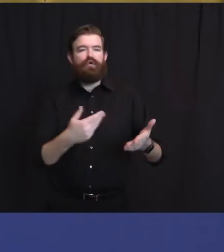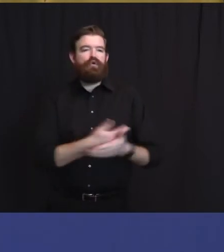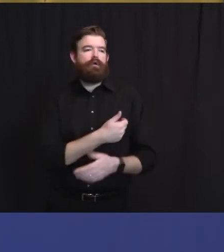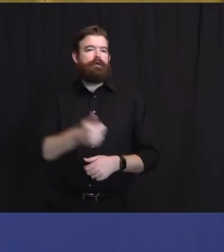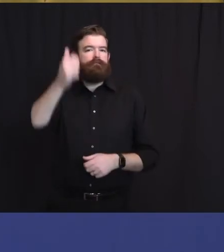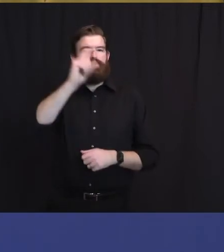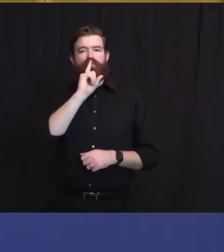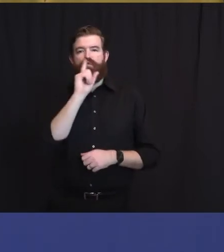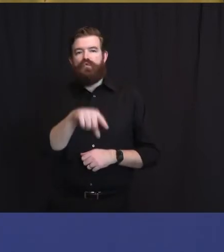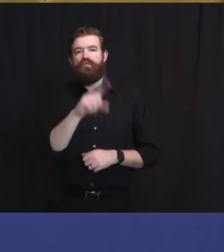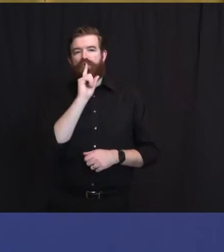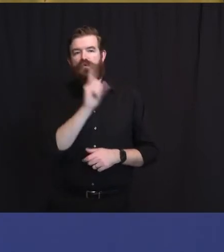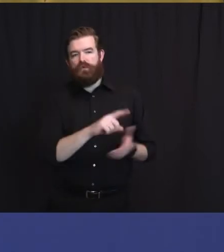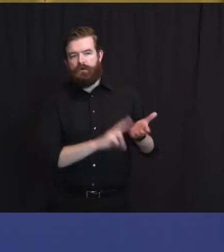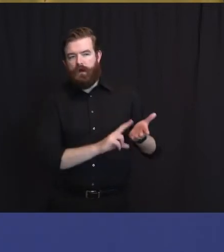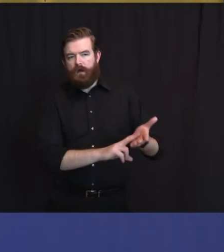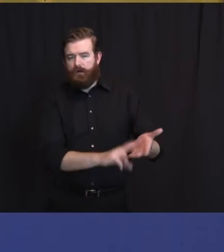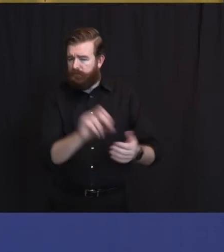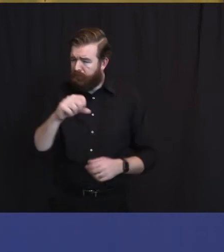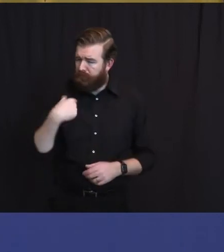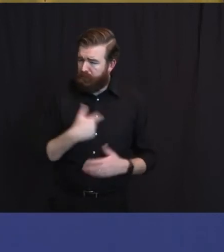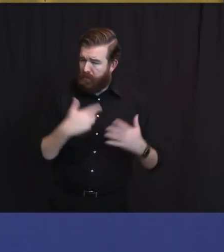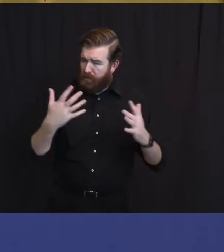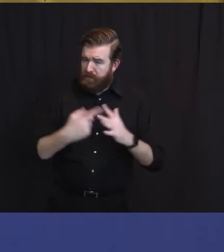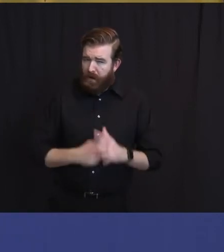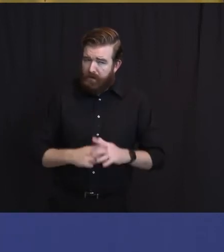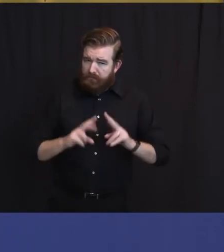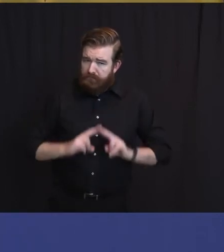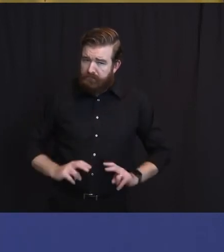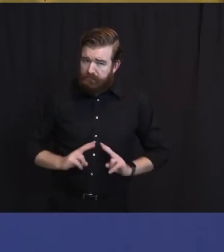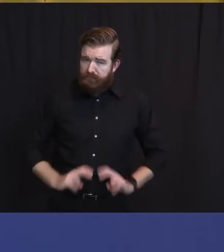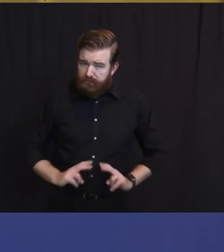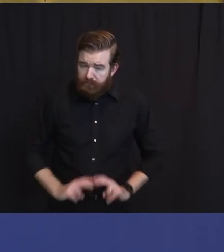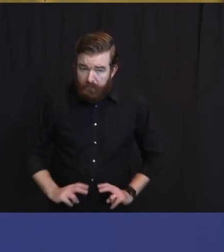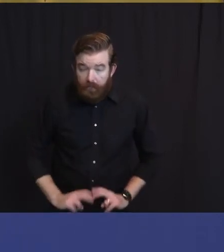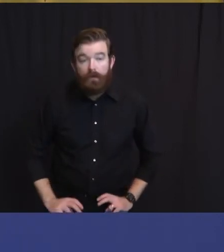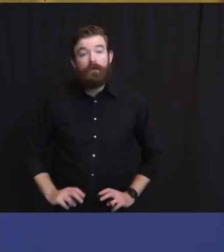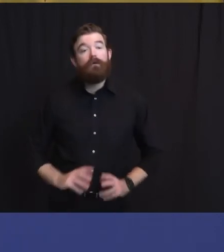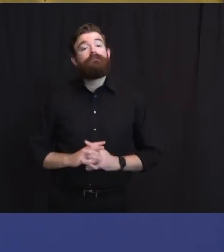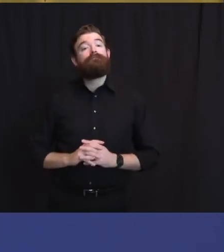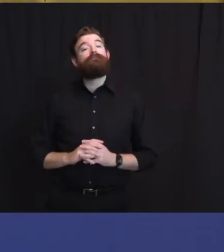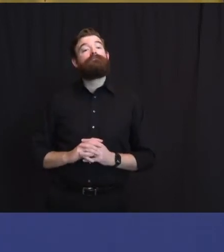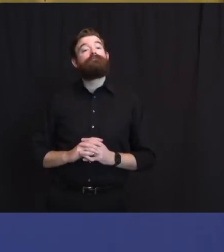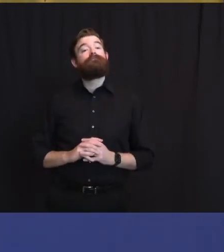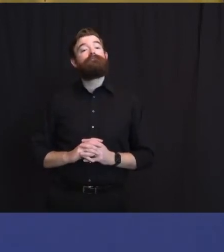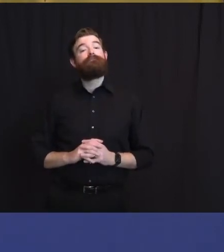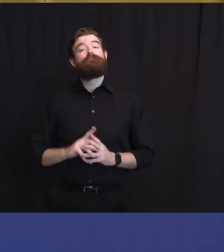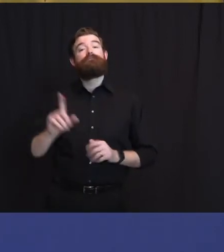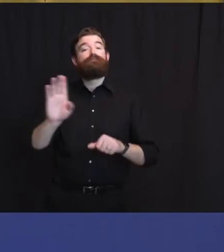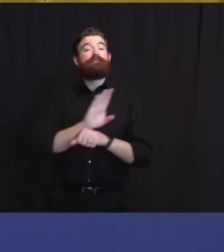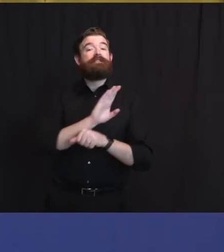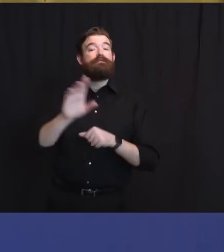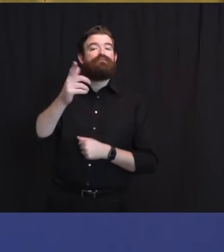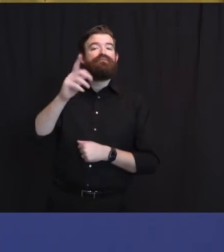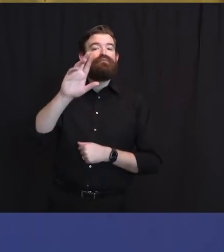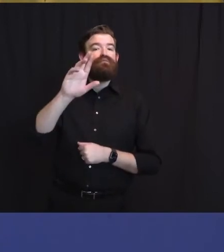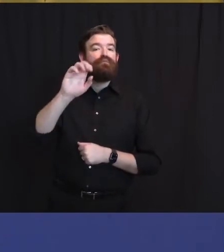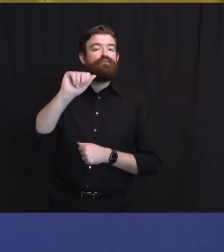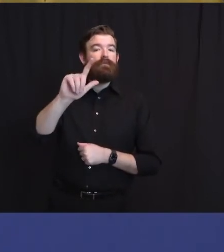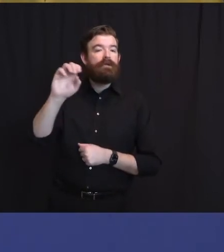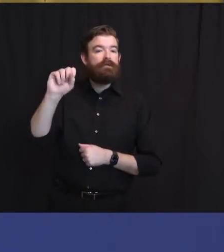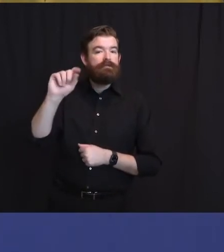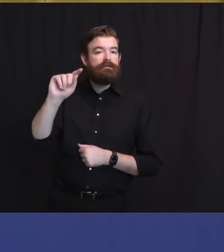yes. Commercial real estate is clearly an answer. I think that was your first question. There's no good answer to that right now. Nowhere in America,